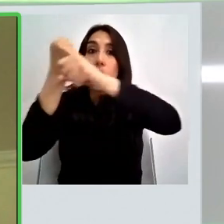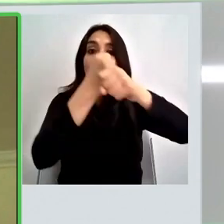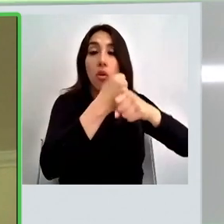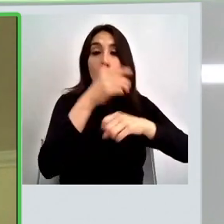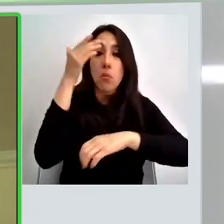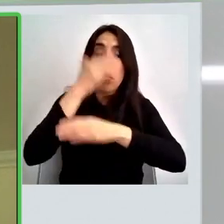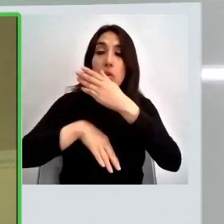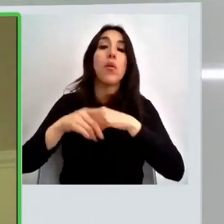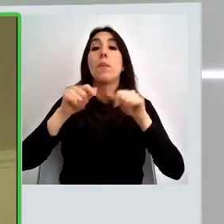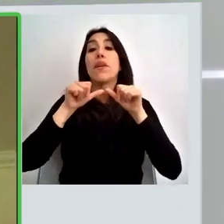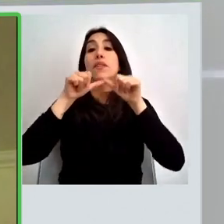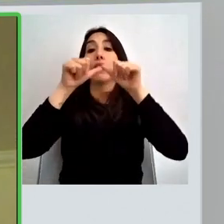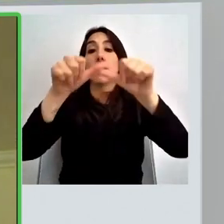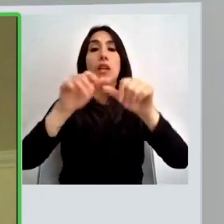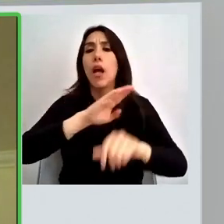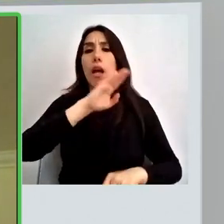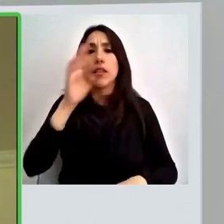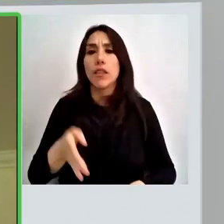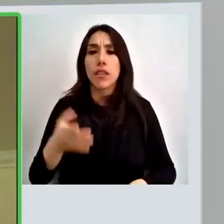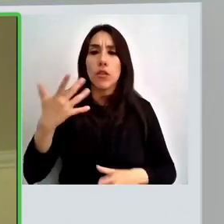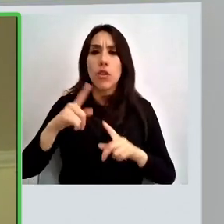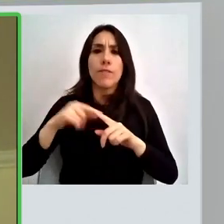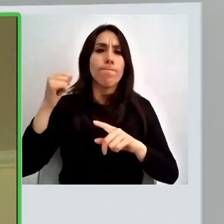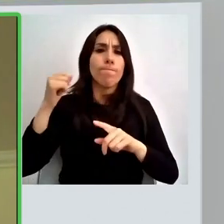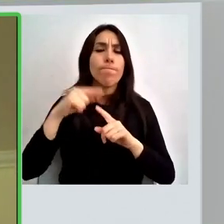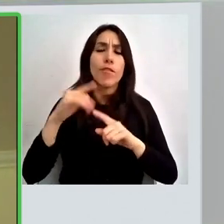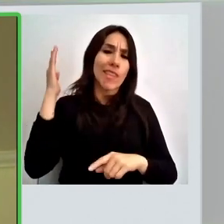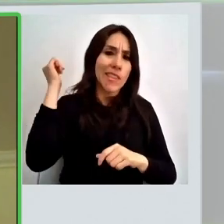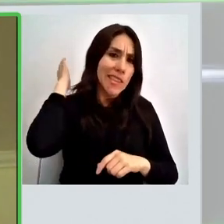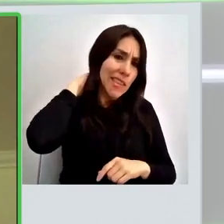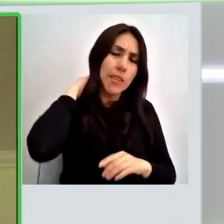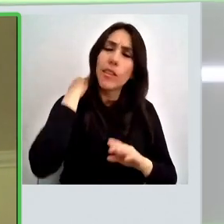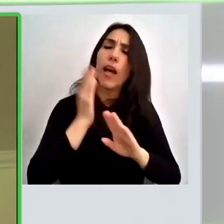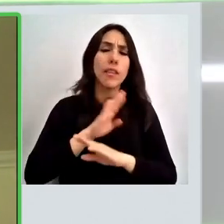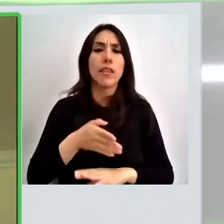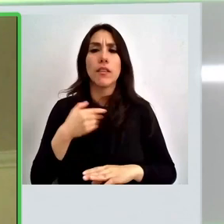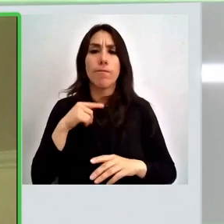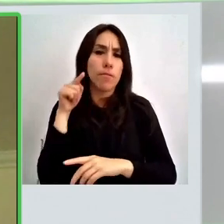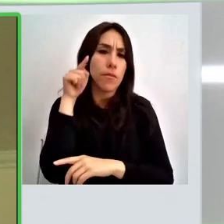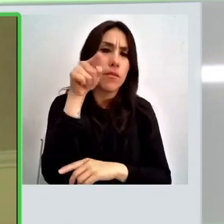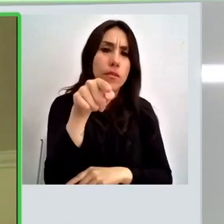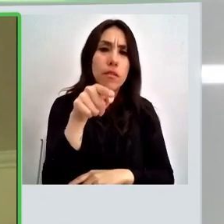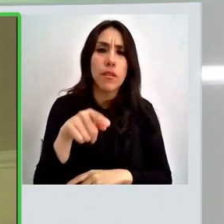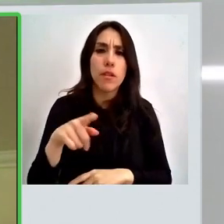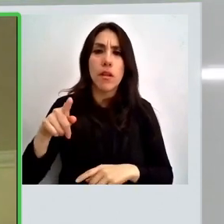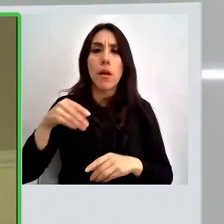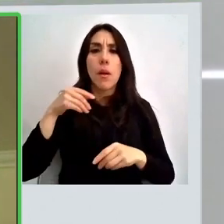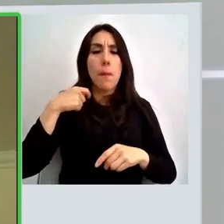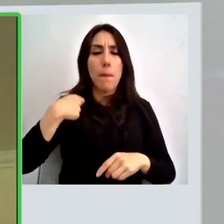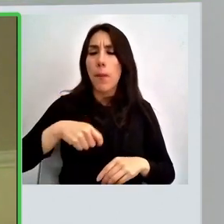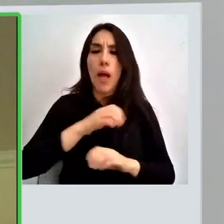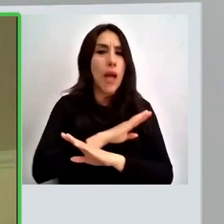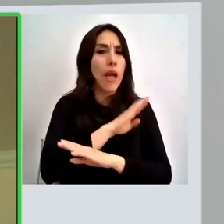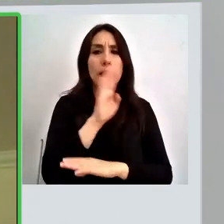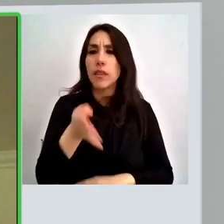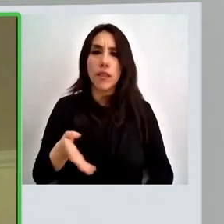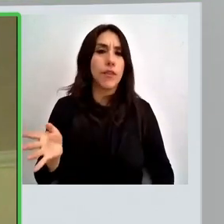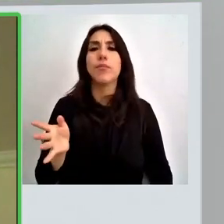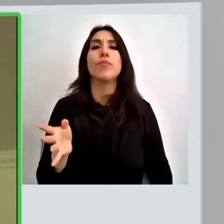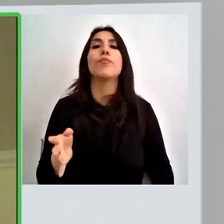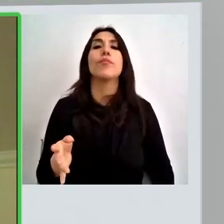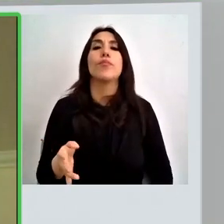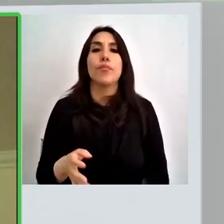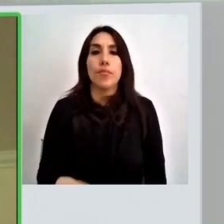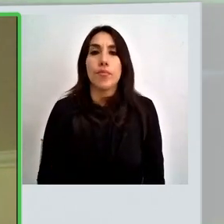up. So we have those kind of examples. And the OECD, I know they do have